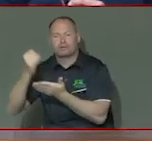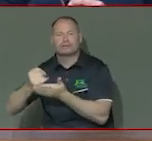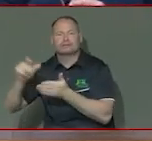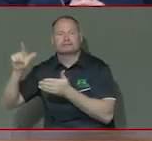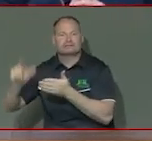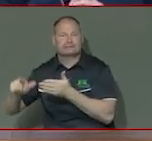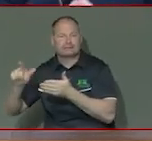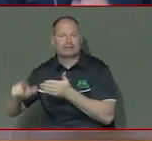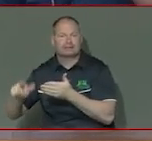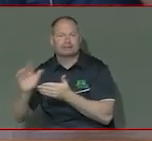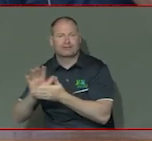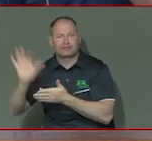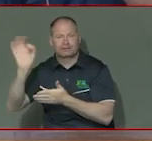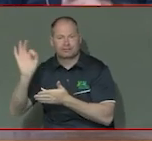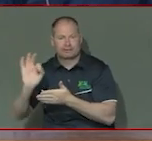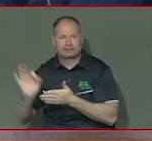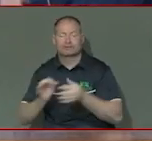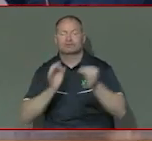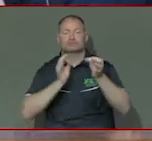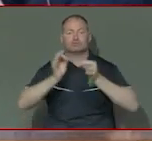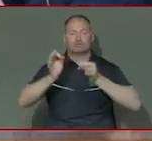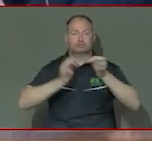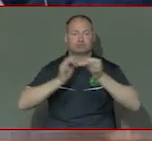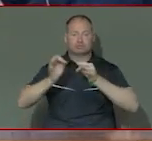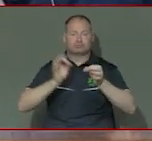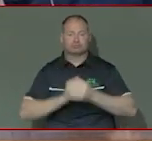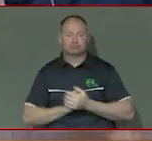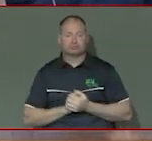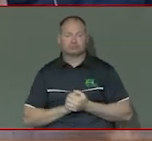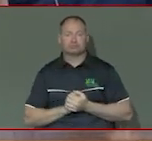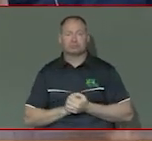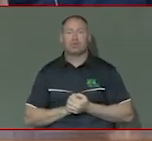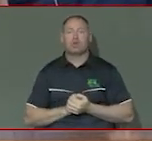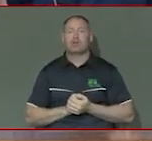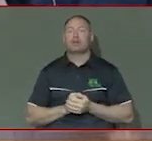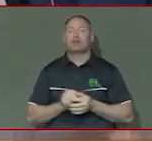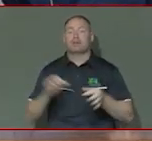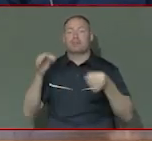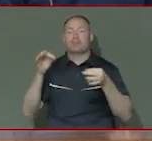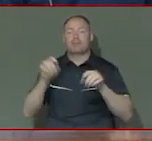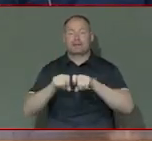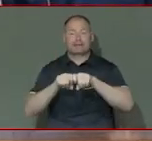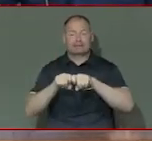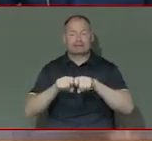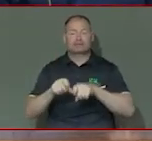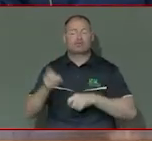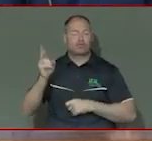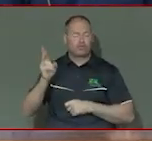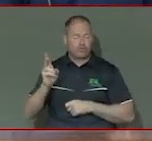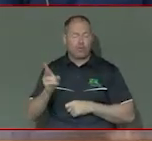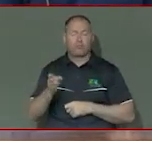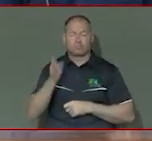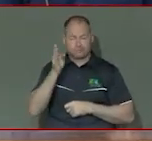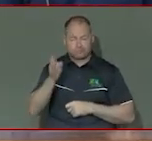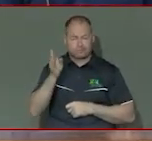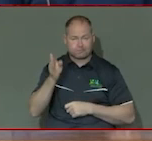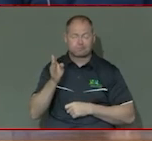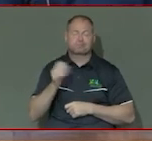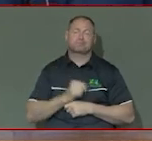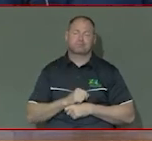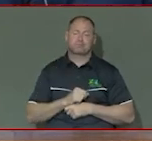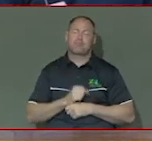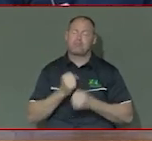ones, 90% of the times that question will be there. Comment on risk, comment on